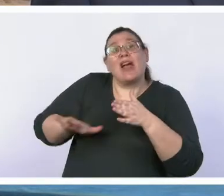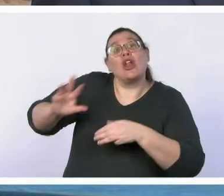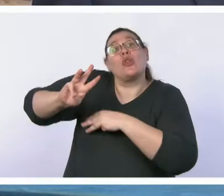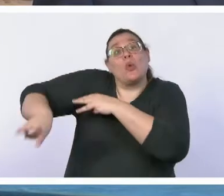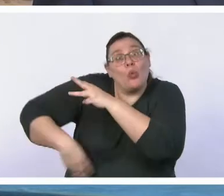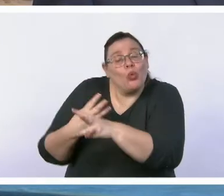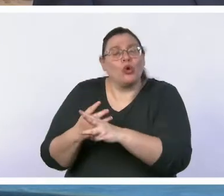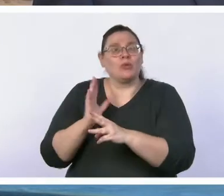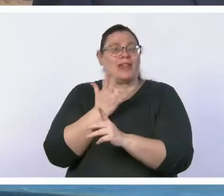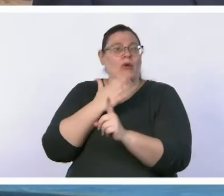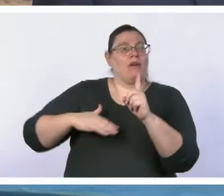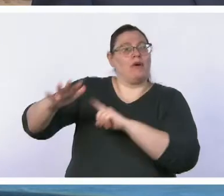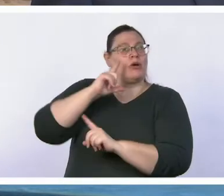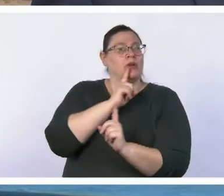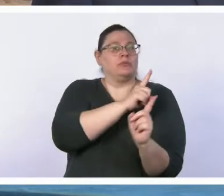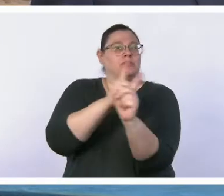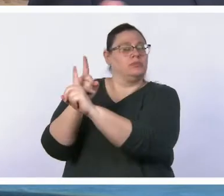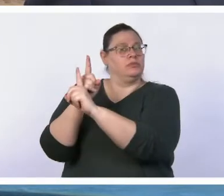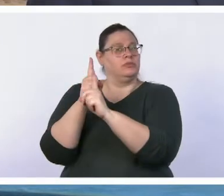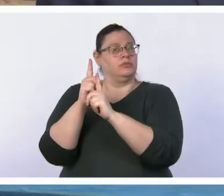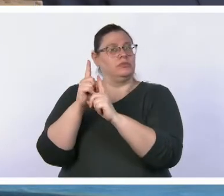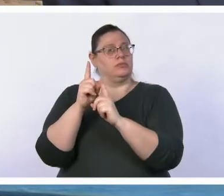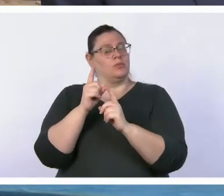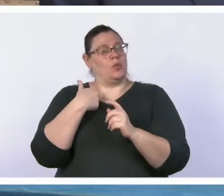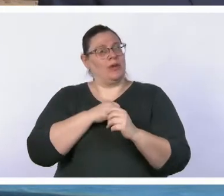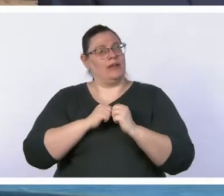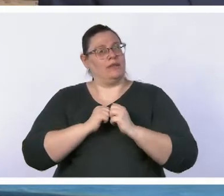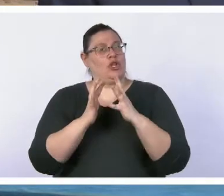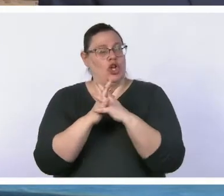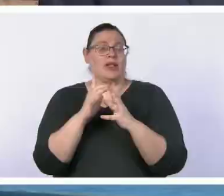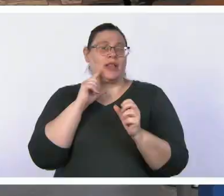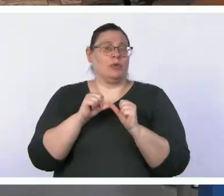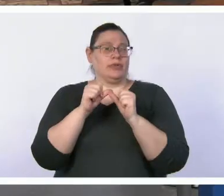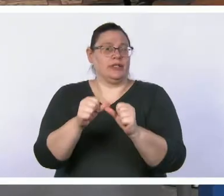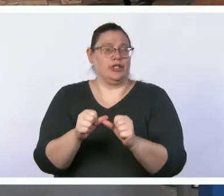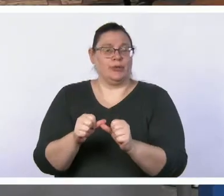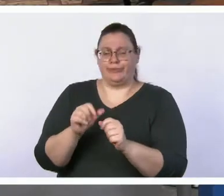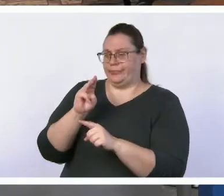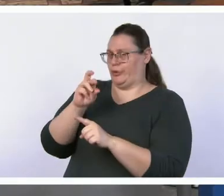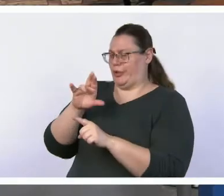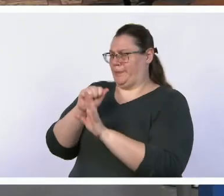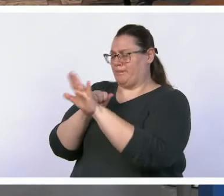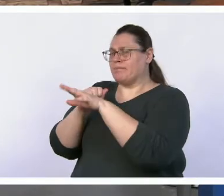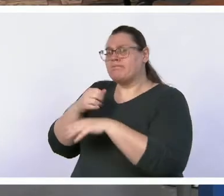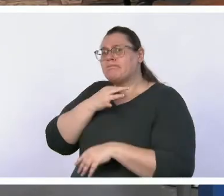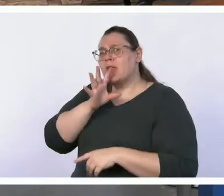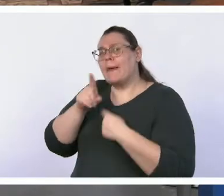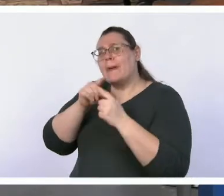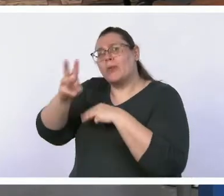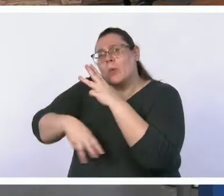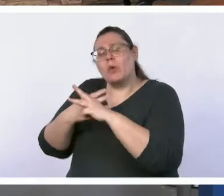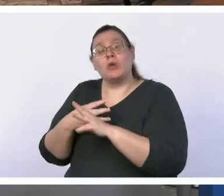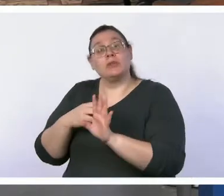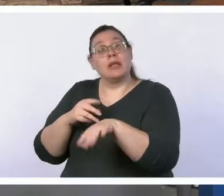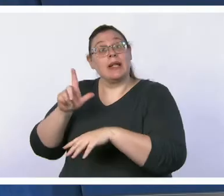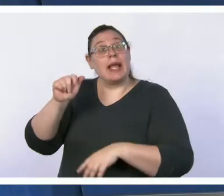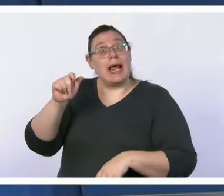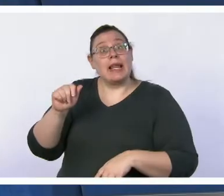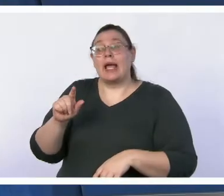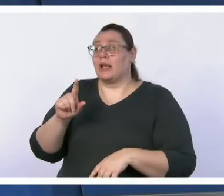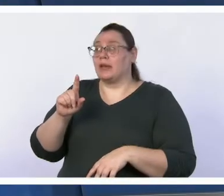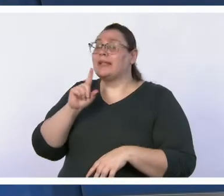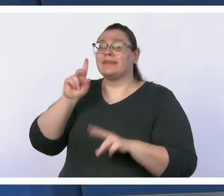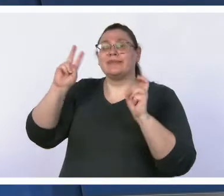environmental initiatives that we've launched, and I think we'll continue to do so. And speaking of the world, I mean, Los Angeles is literally the gateway